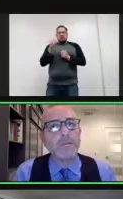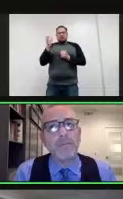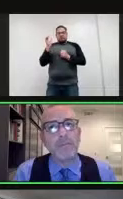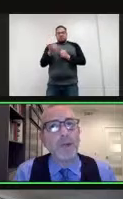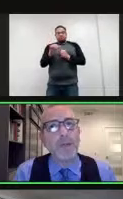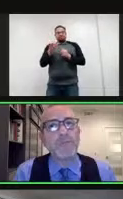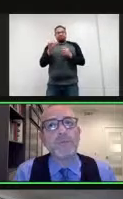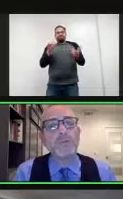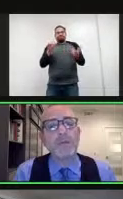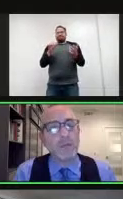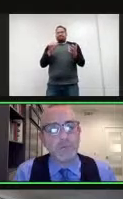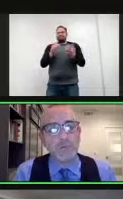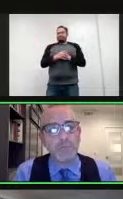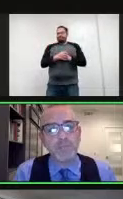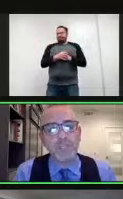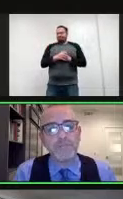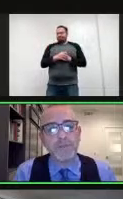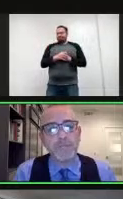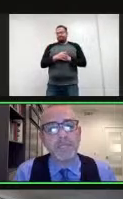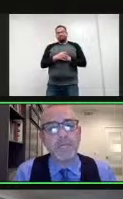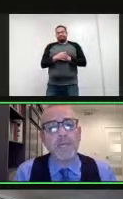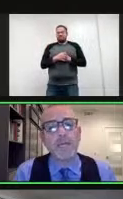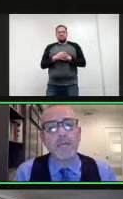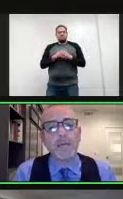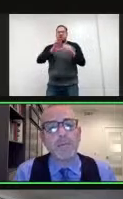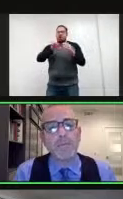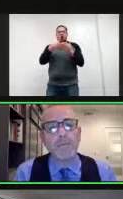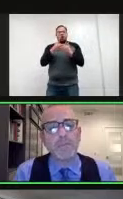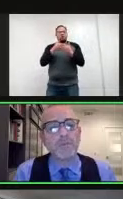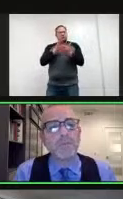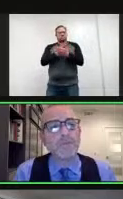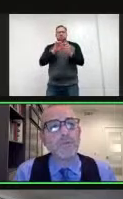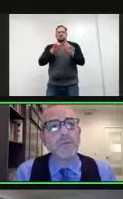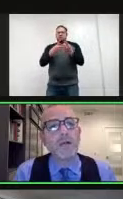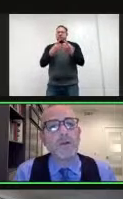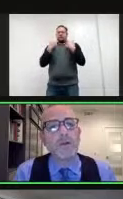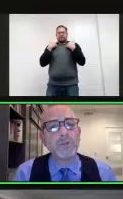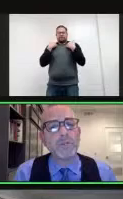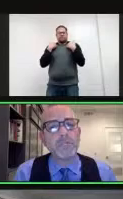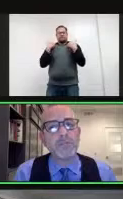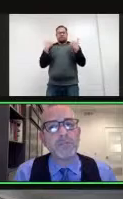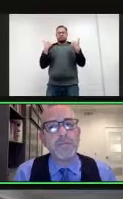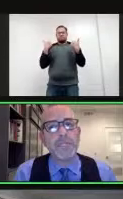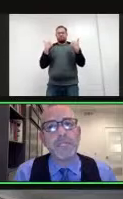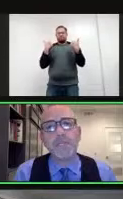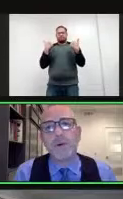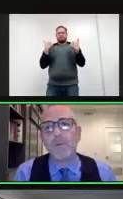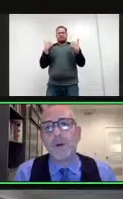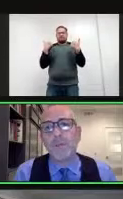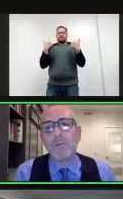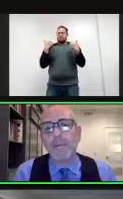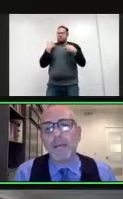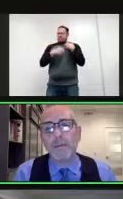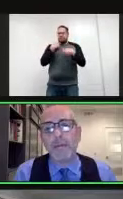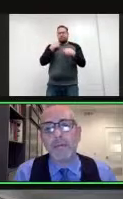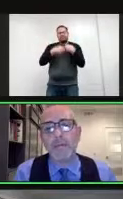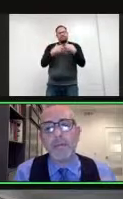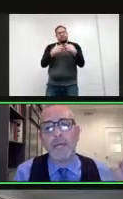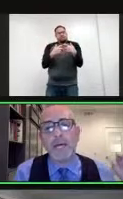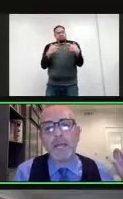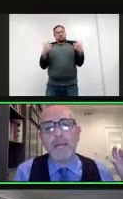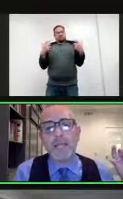I would say perhaps virtually all school districts face, certainly virtually all large districts face. And so I want to point out